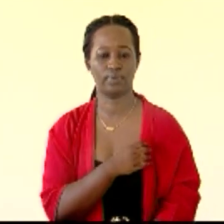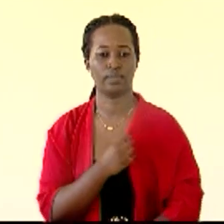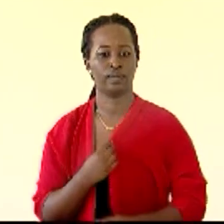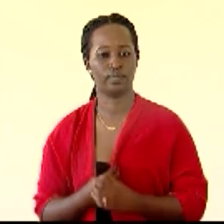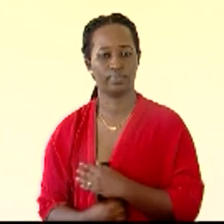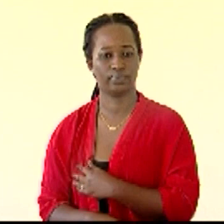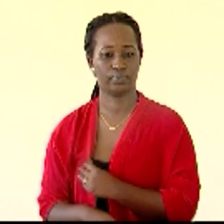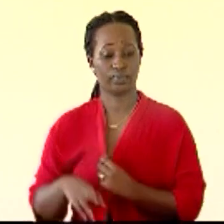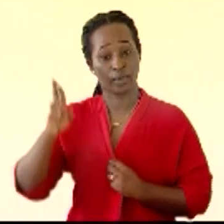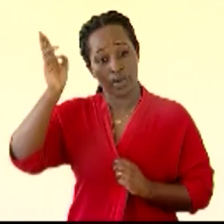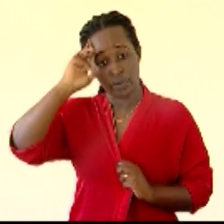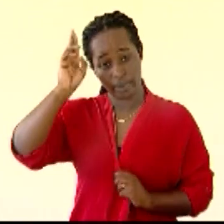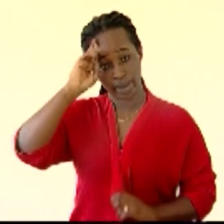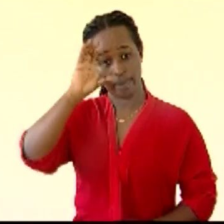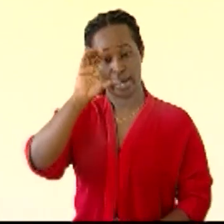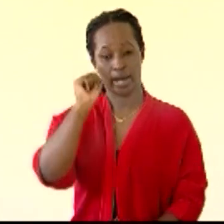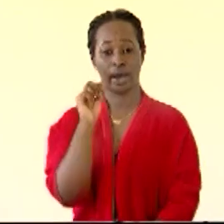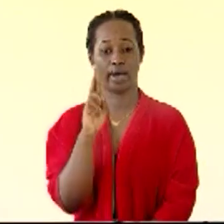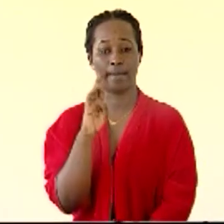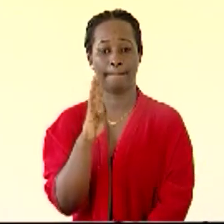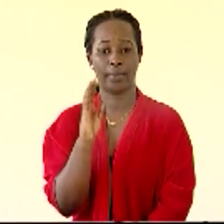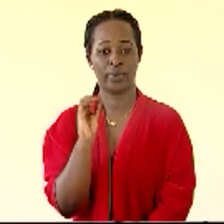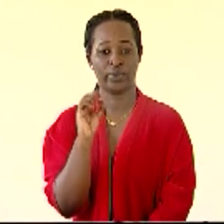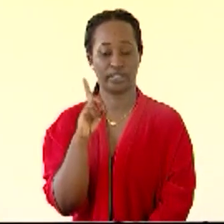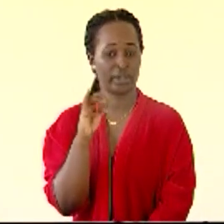Remember, carbon dioxide is one molecule